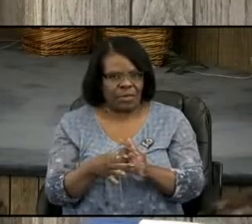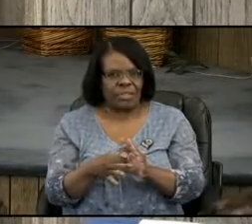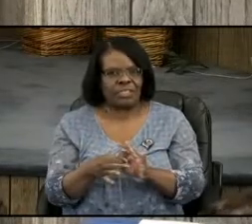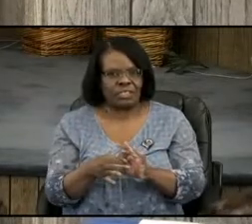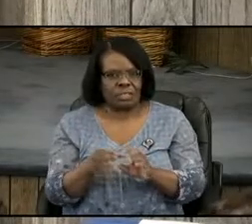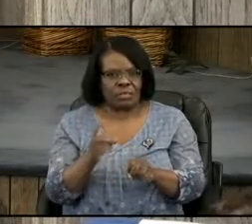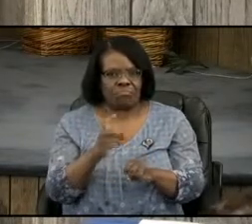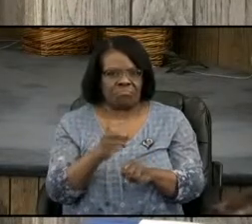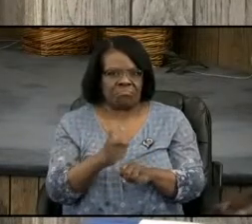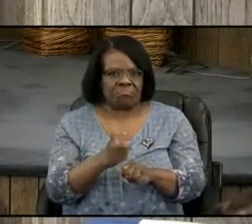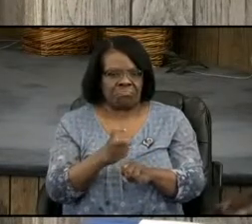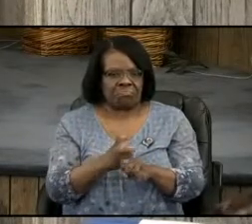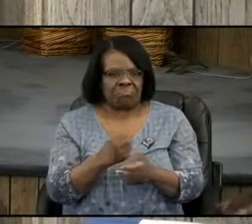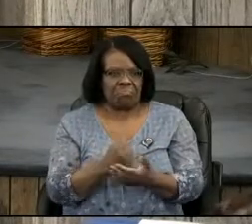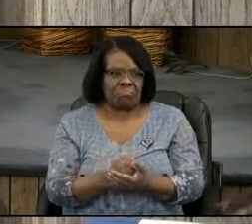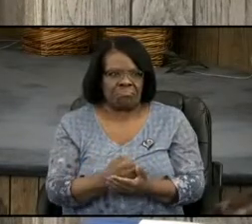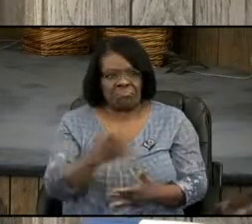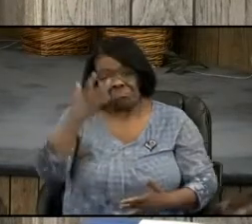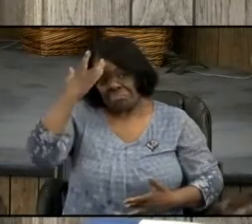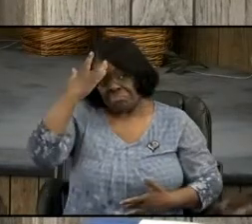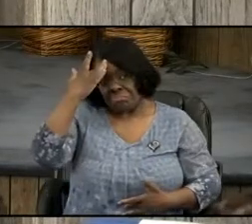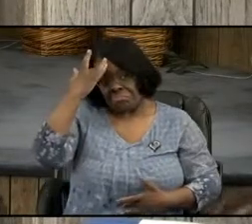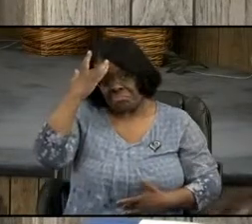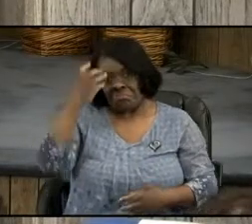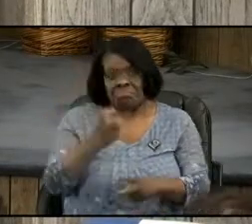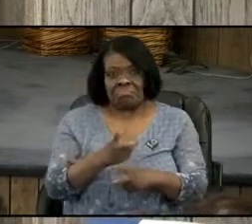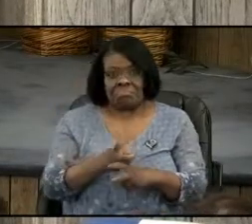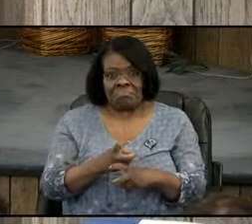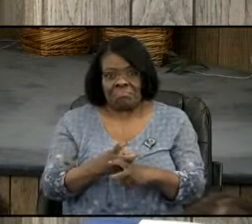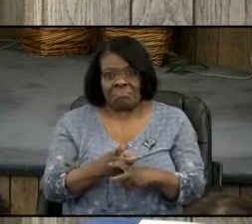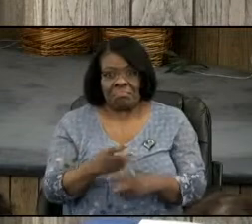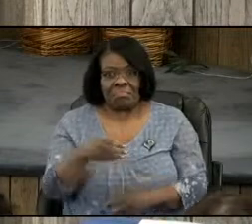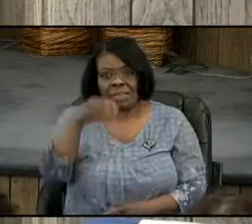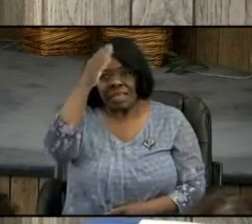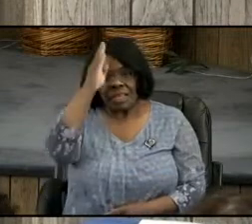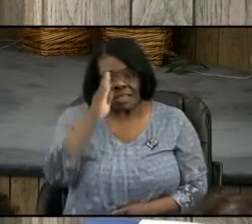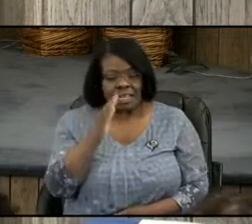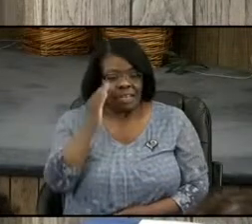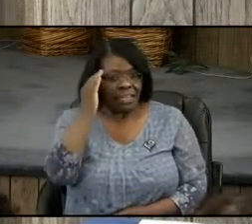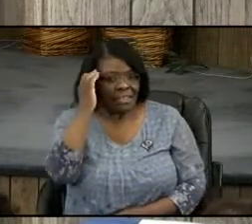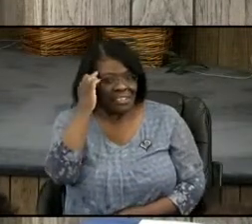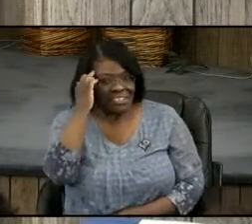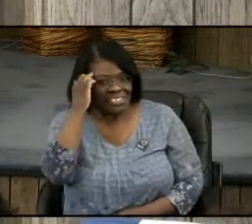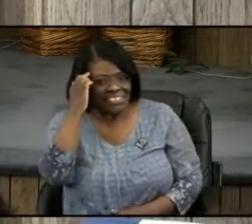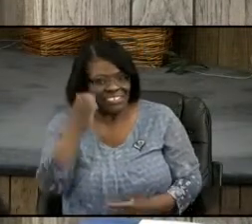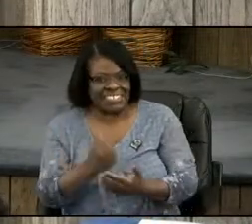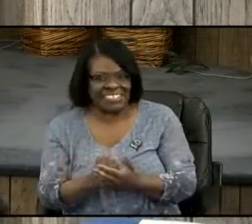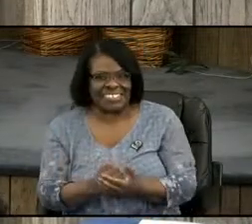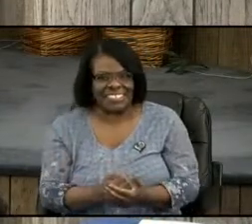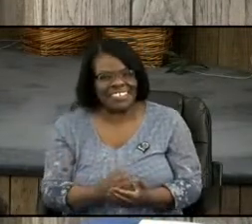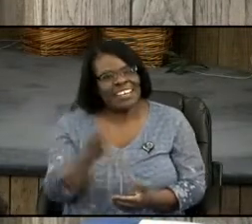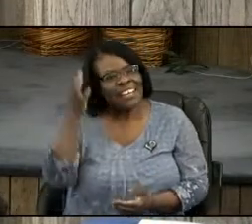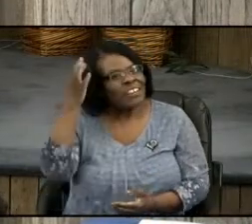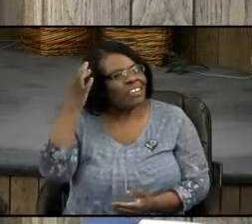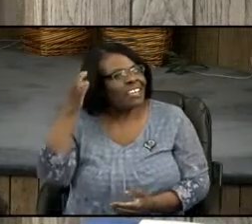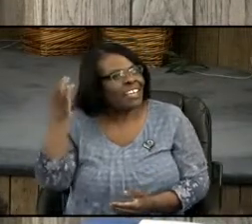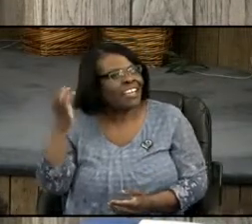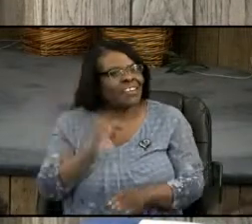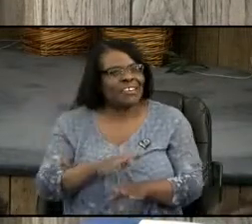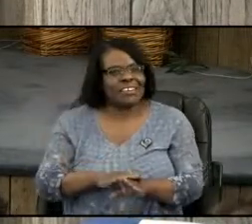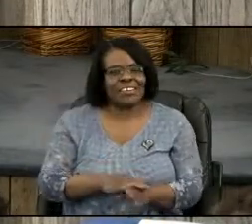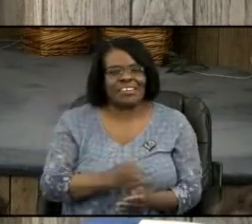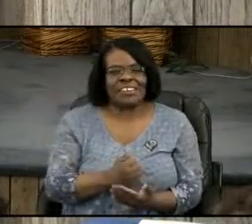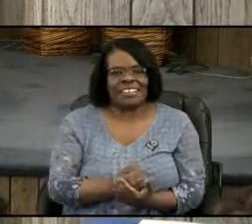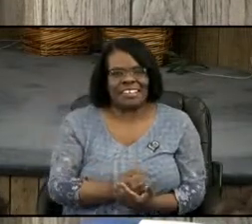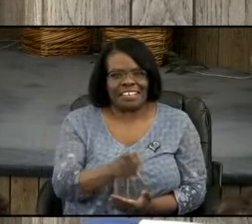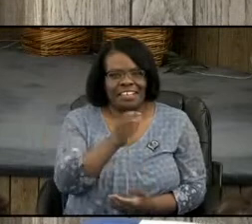financial problems. We don't know if there's sickness problems, Father. But God, you know, because you tell us you know every hair on our heads, Father. You